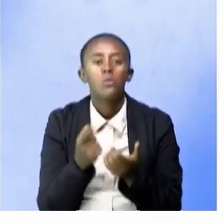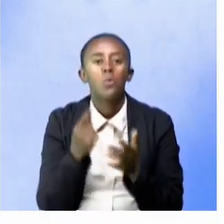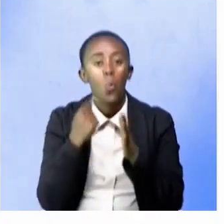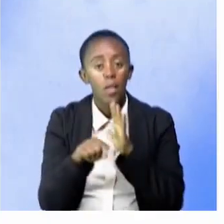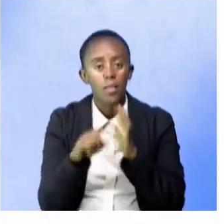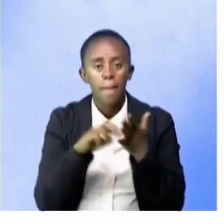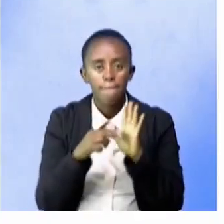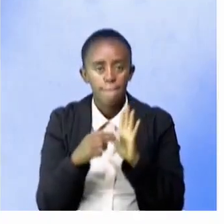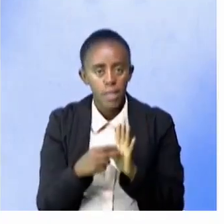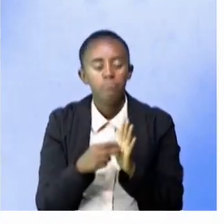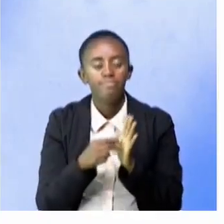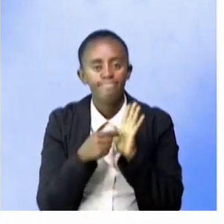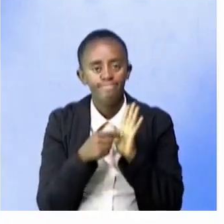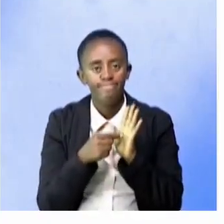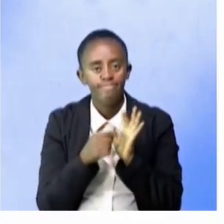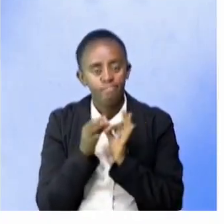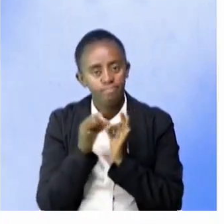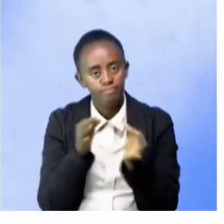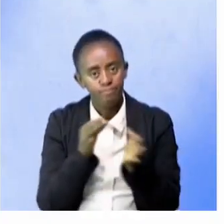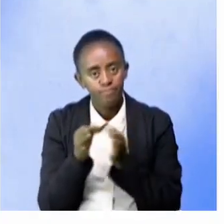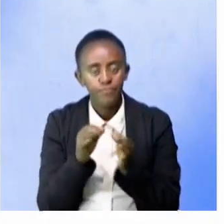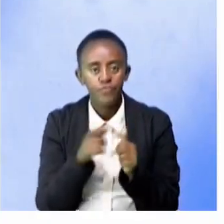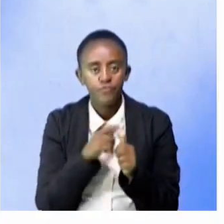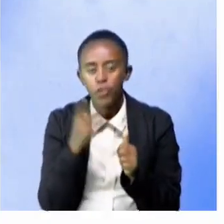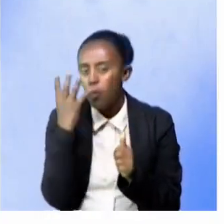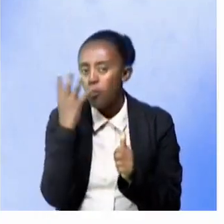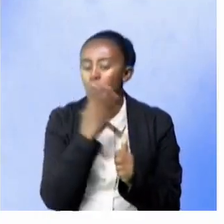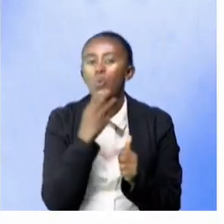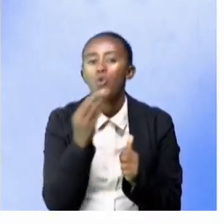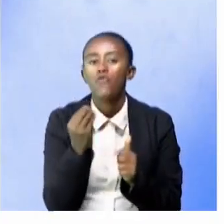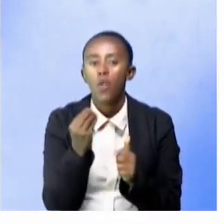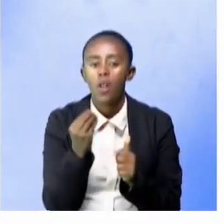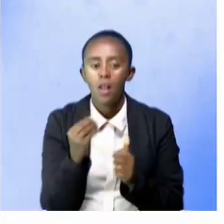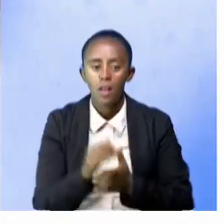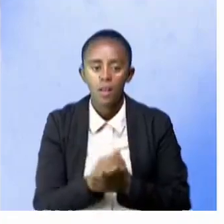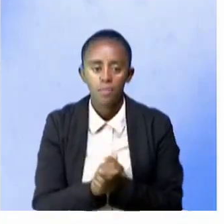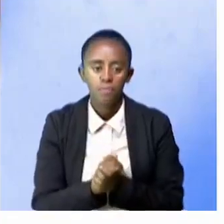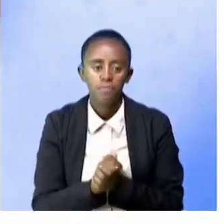mean? Yeah? Beautiful.